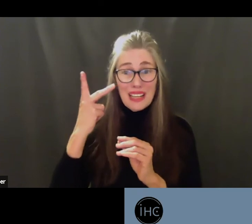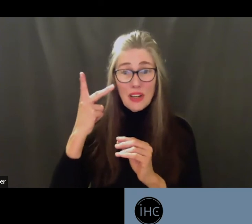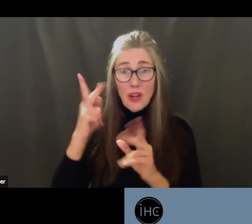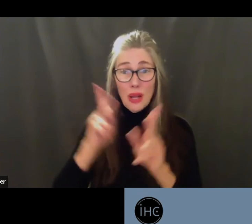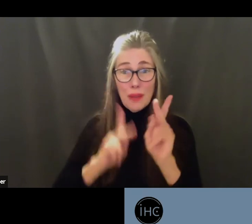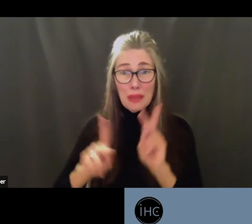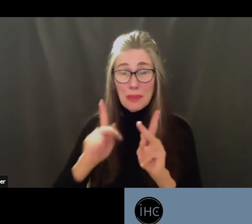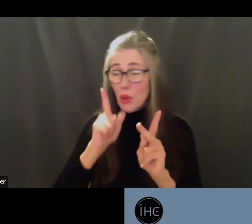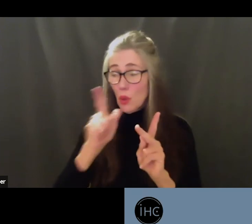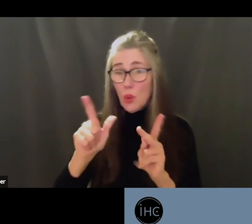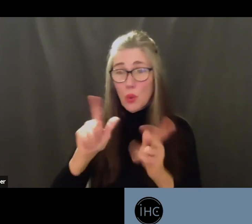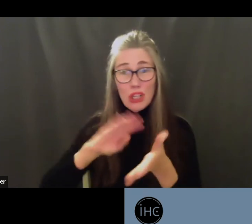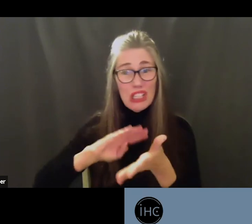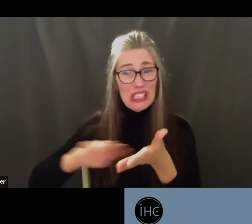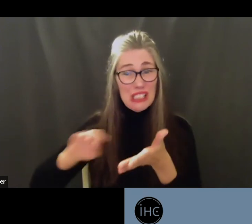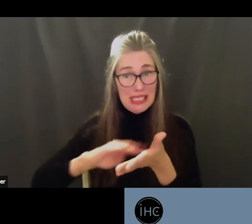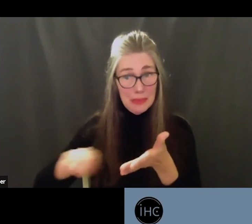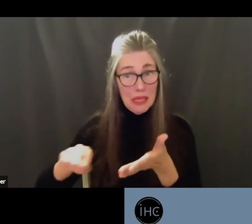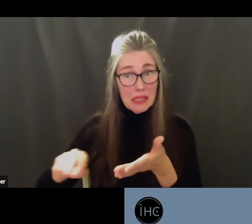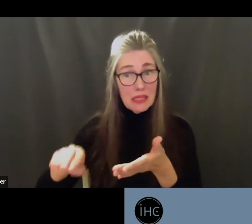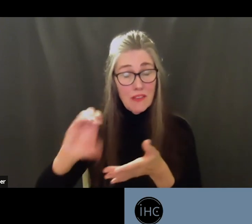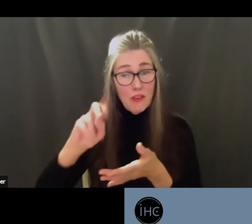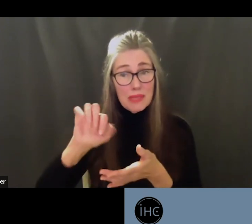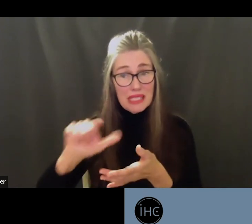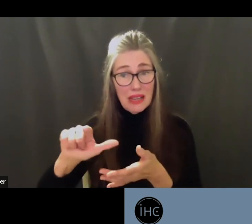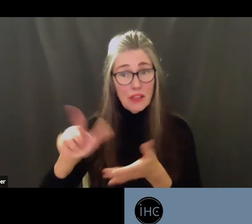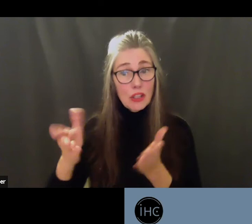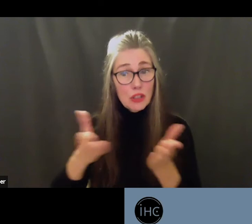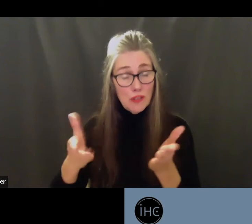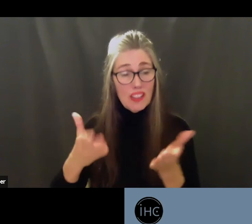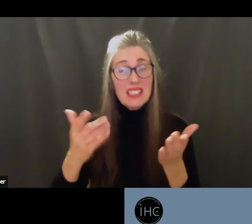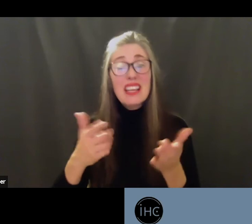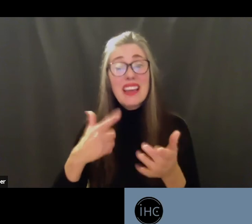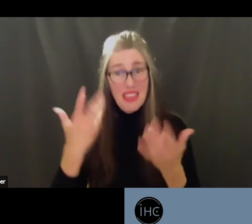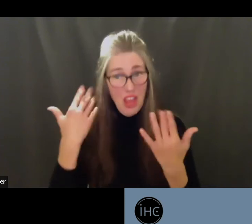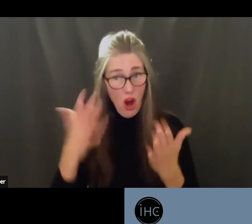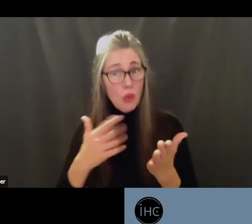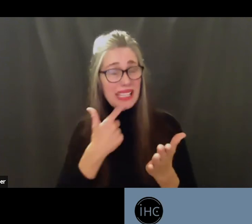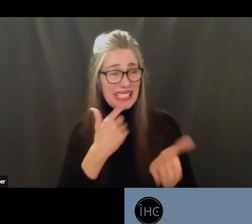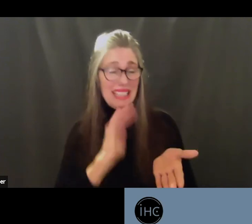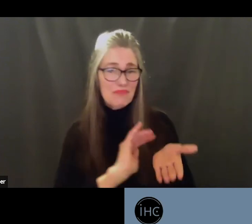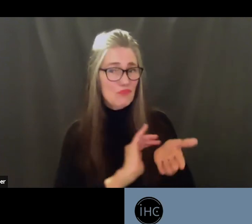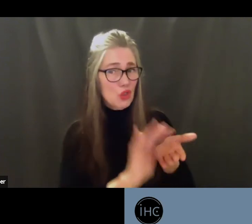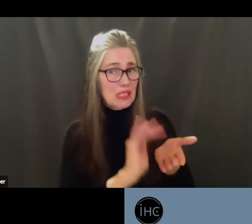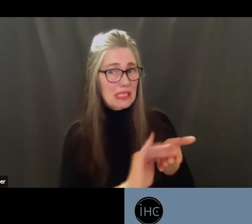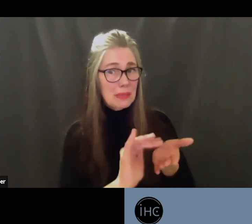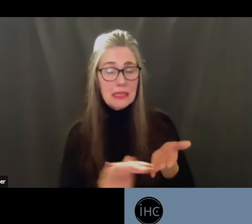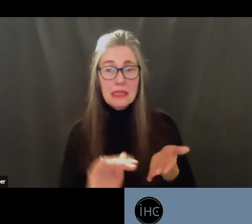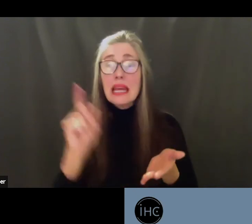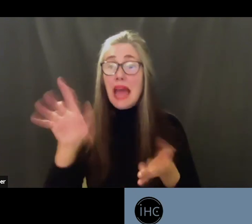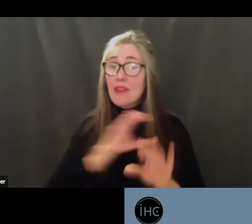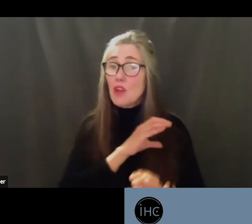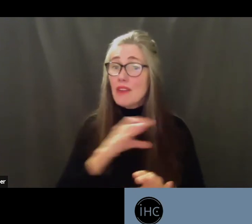very important. I think there have to be commissions set up to investigate extremism,